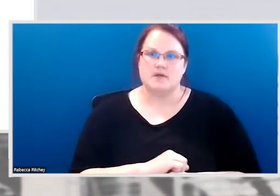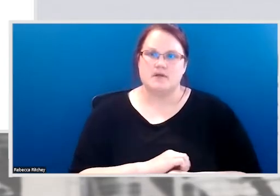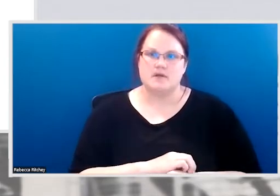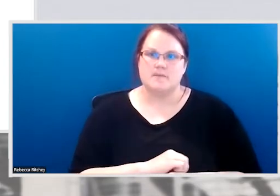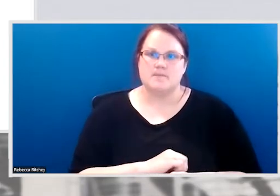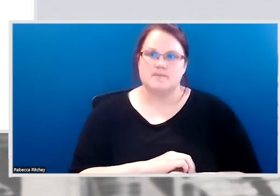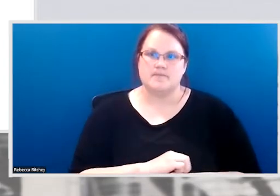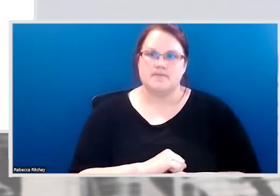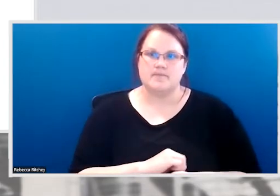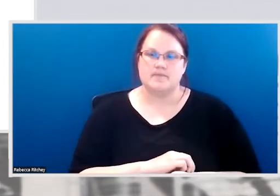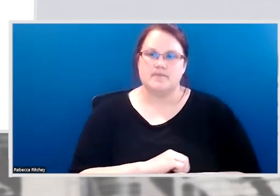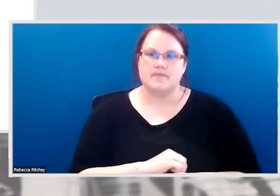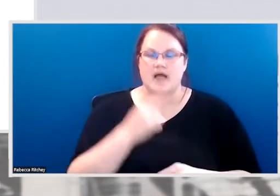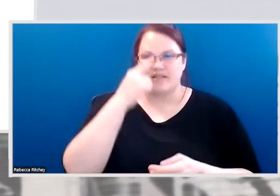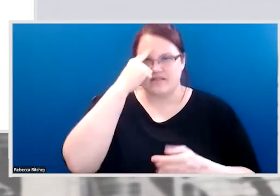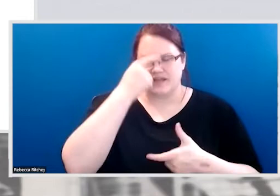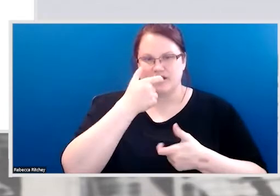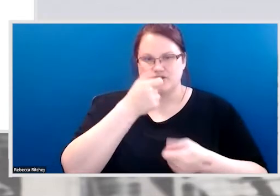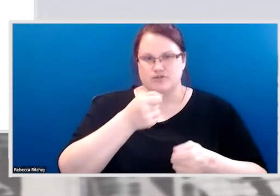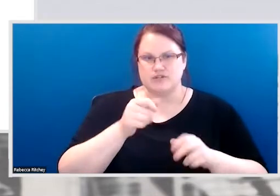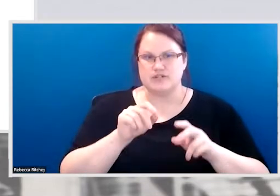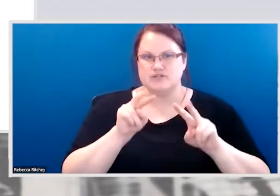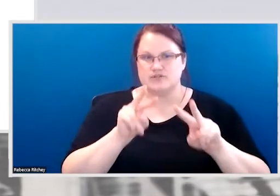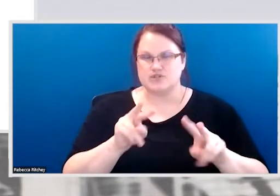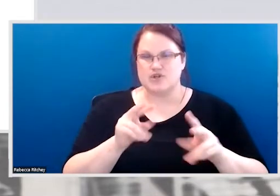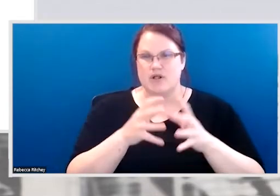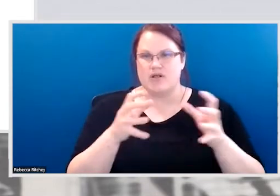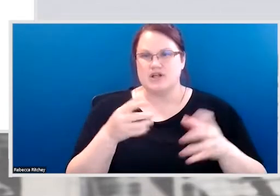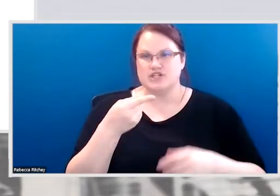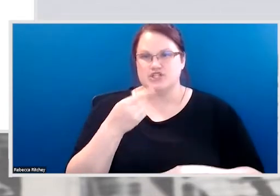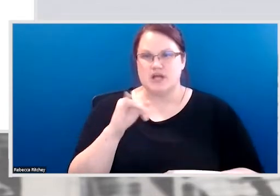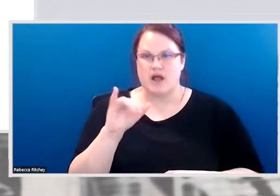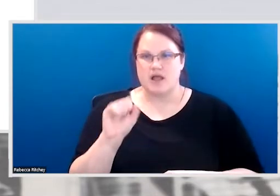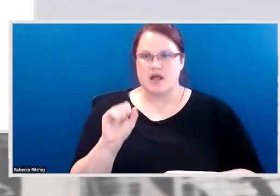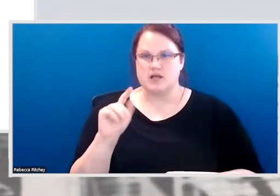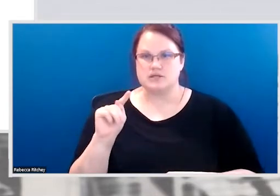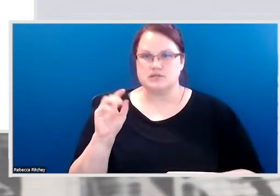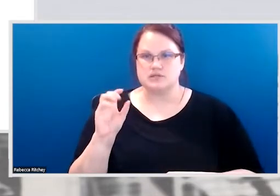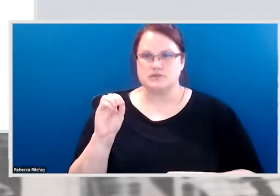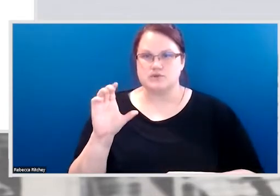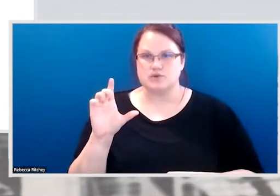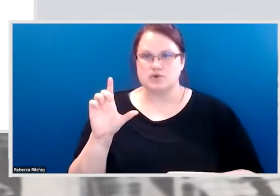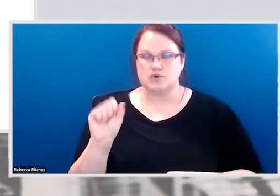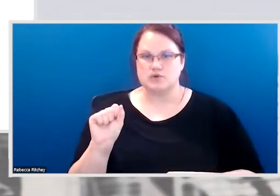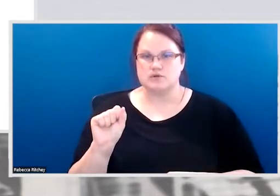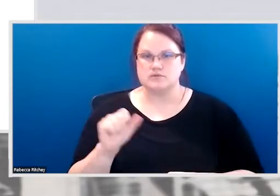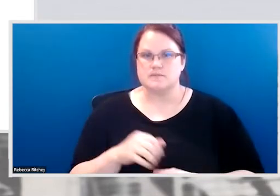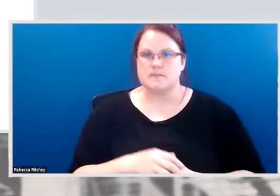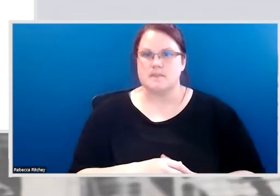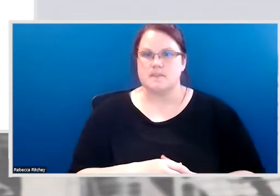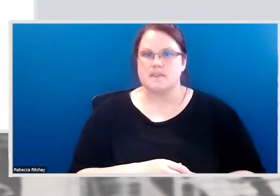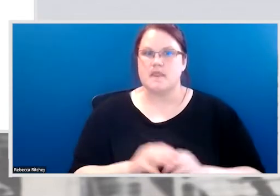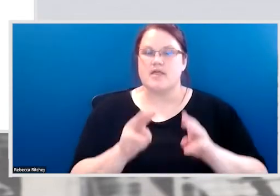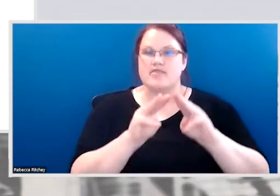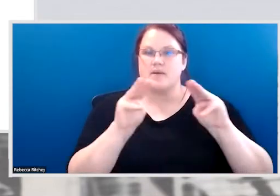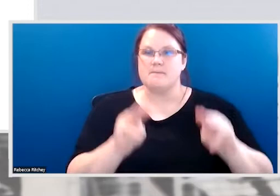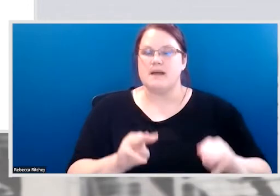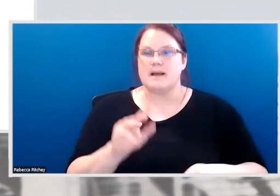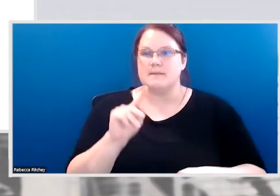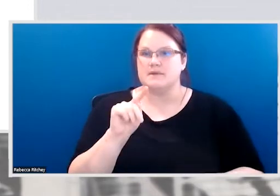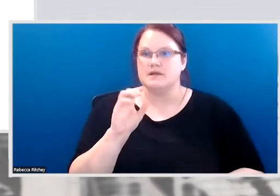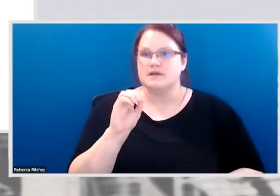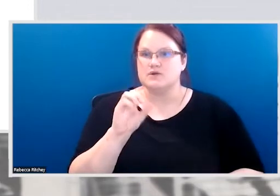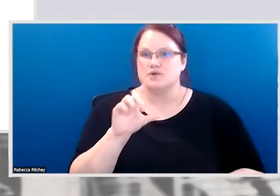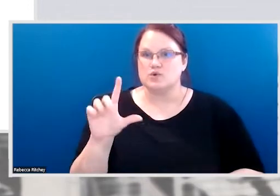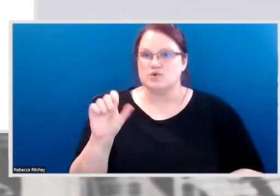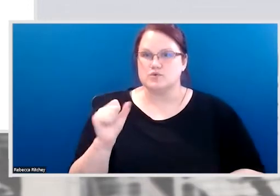it's interesting to be able to look at a lot of the GIS tools or the, I'm going to get that wrong, the mapping tools we have.